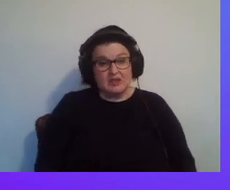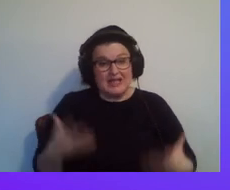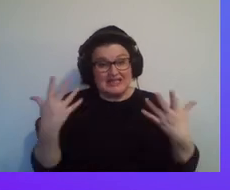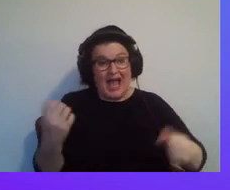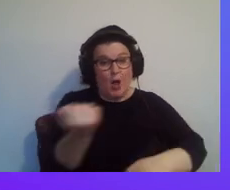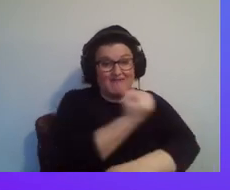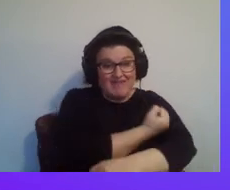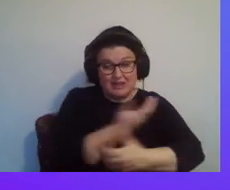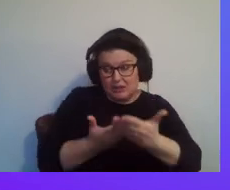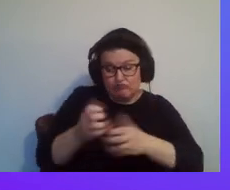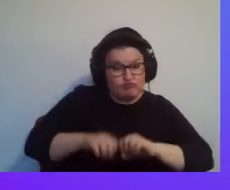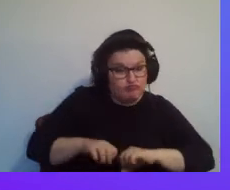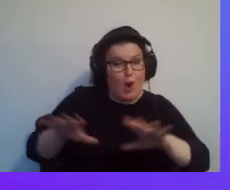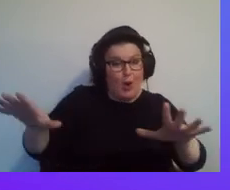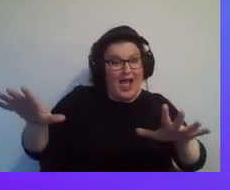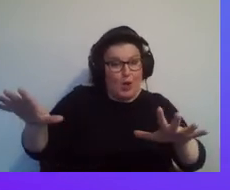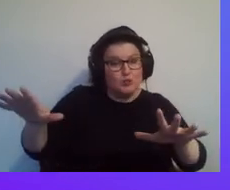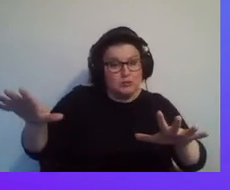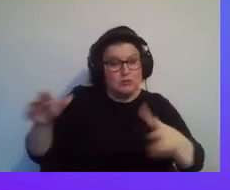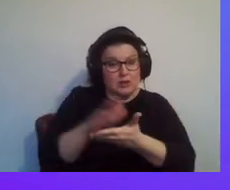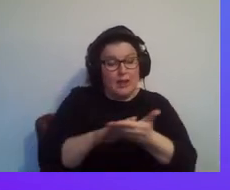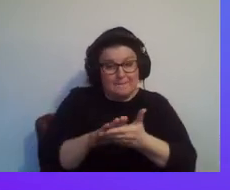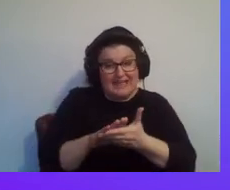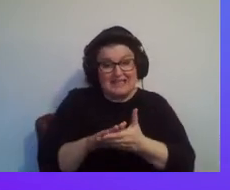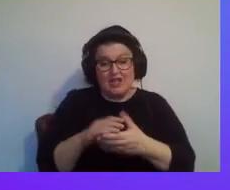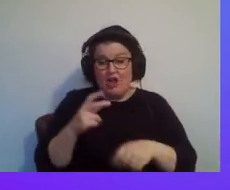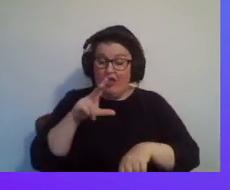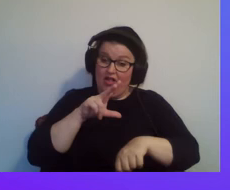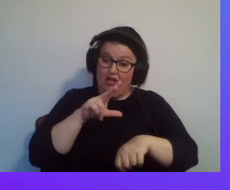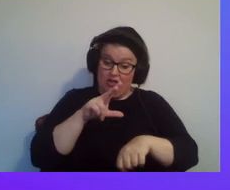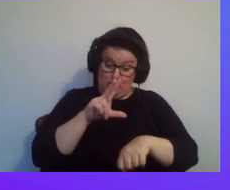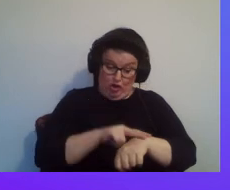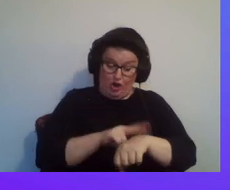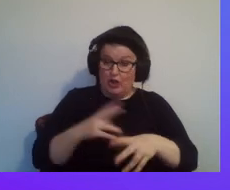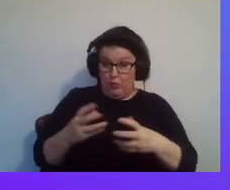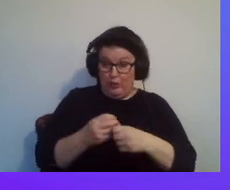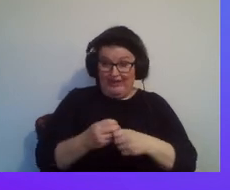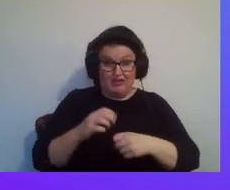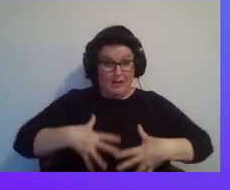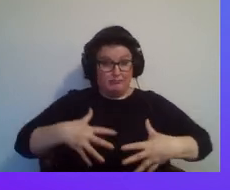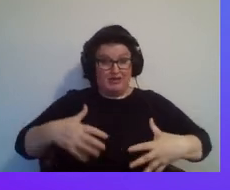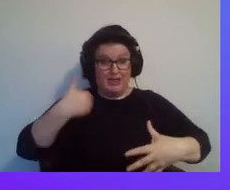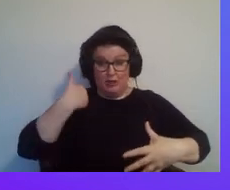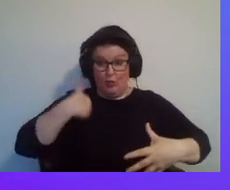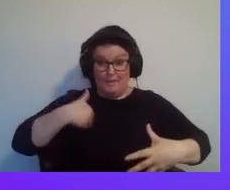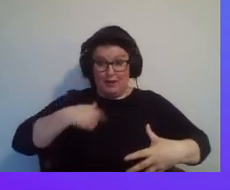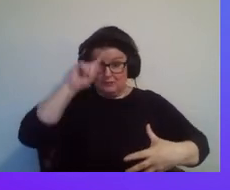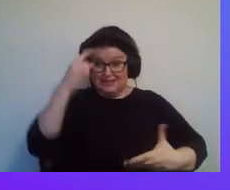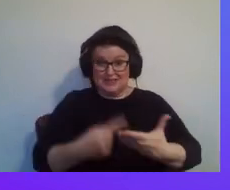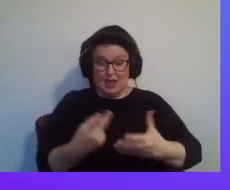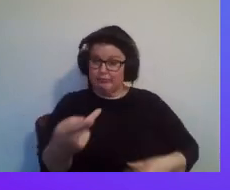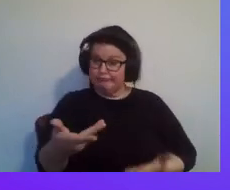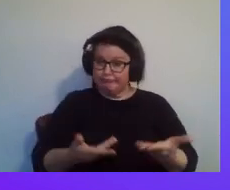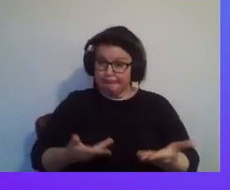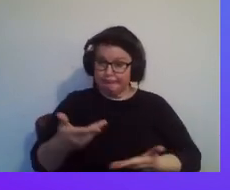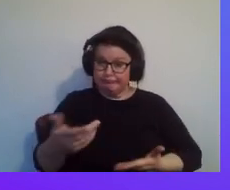conversation between women who may be pregnant with their physicians on getting that advice. But I know we have clinicians and GPs